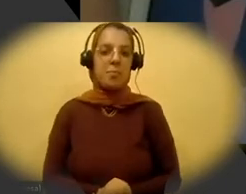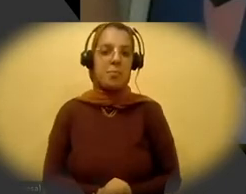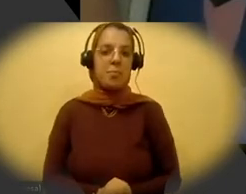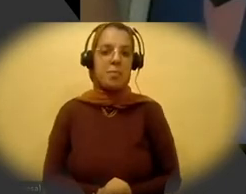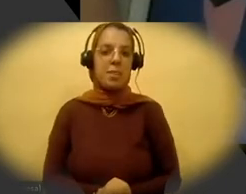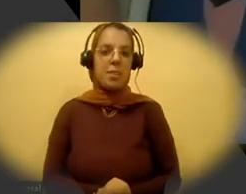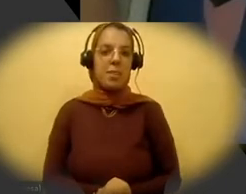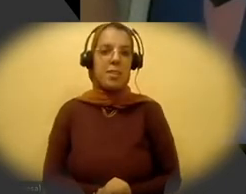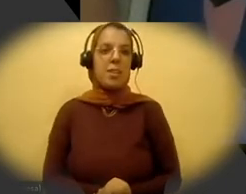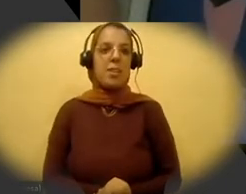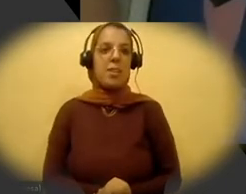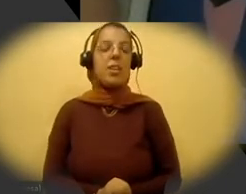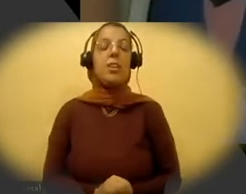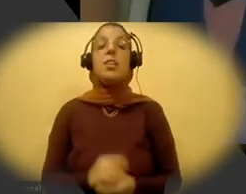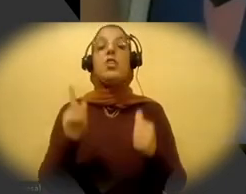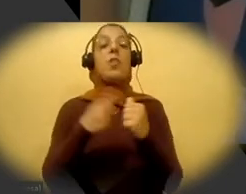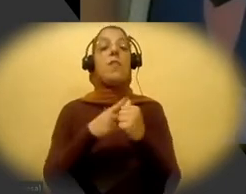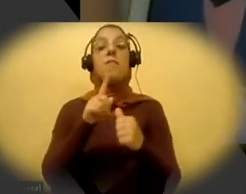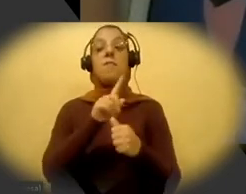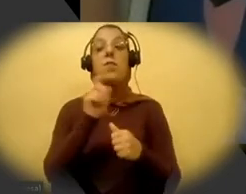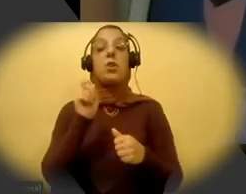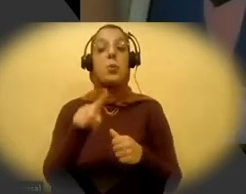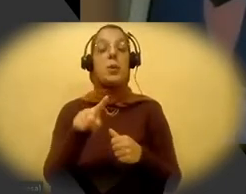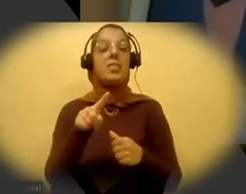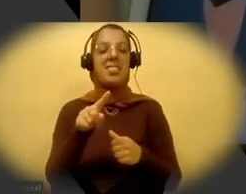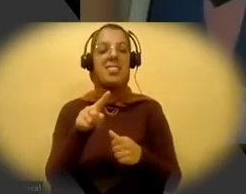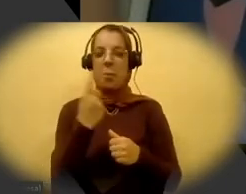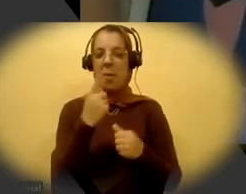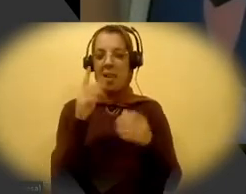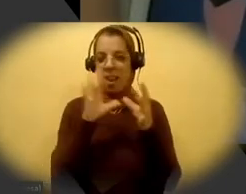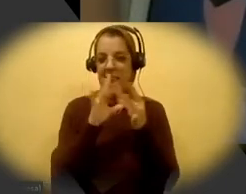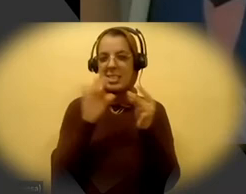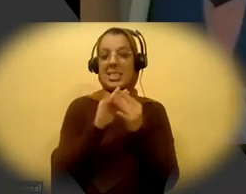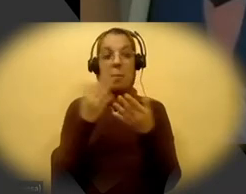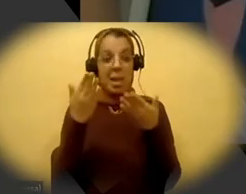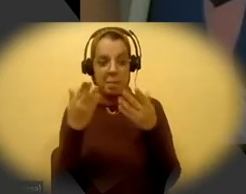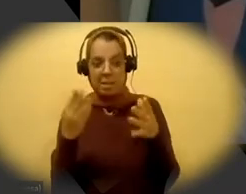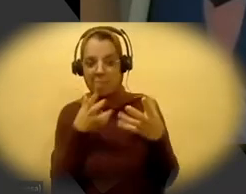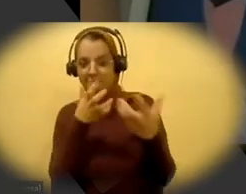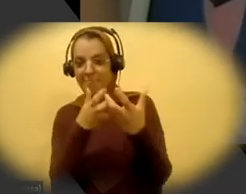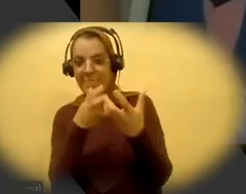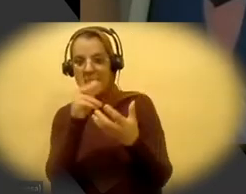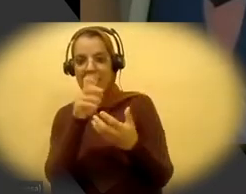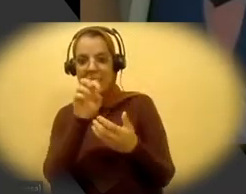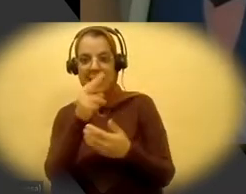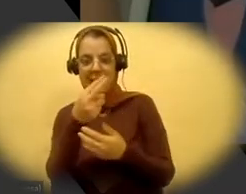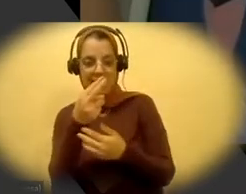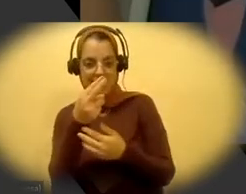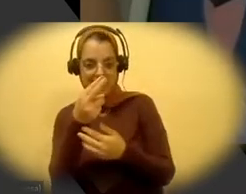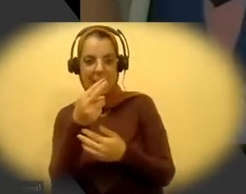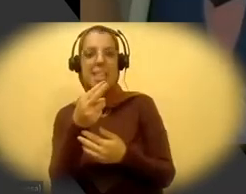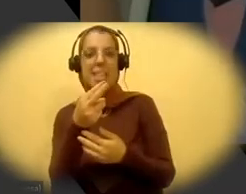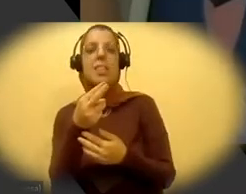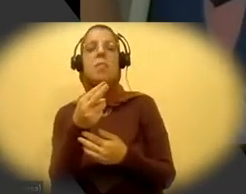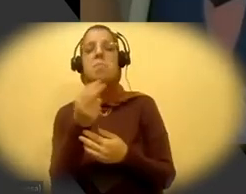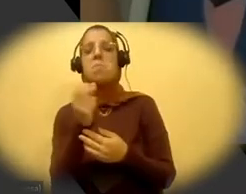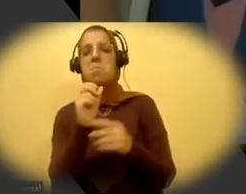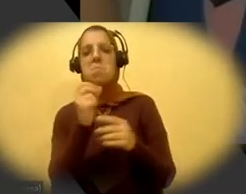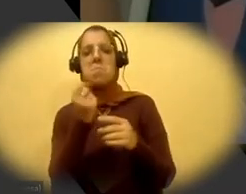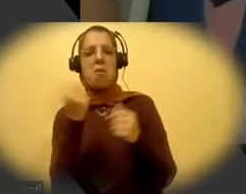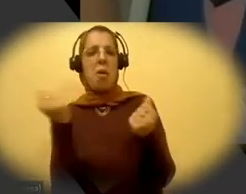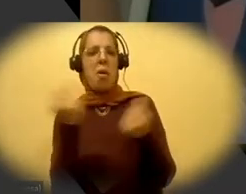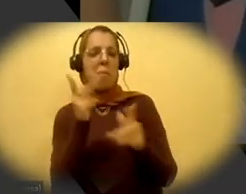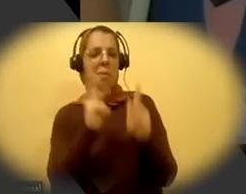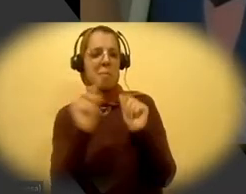So it says, first one here, this question might be more appropriate for Keith, but open to anyone. What are the differences in terms of community